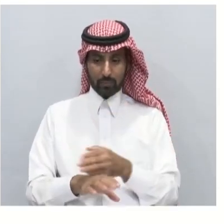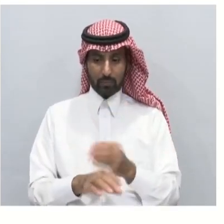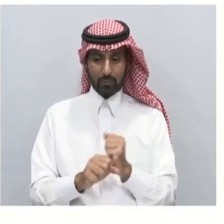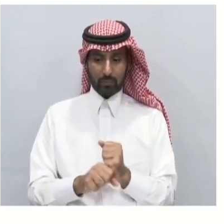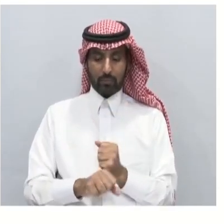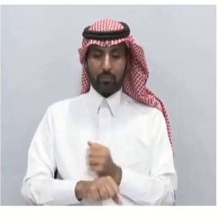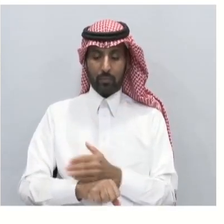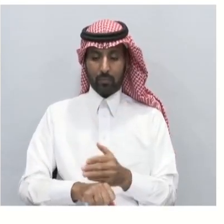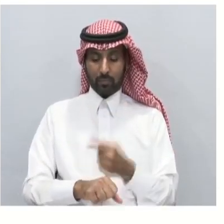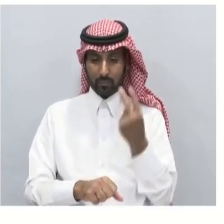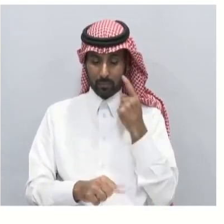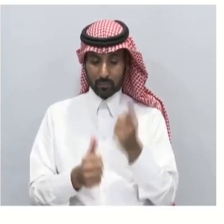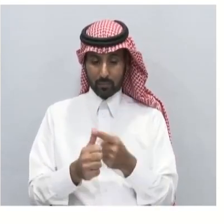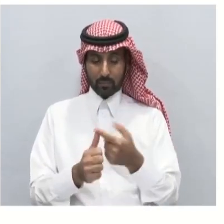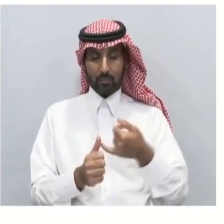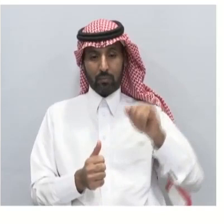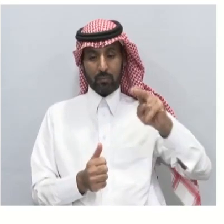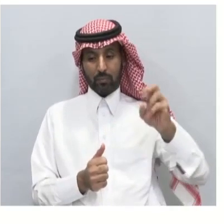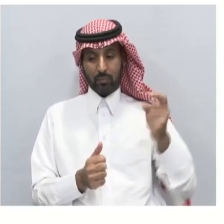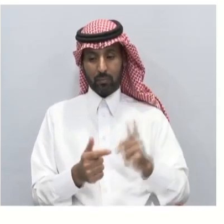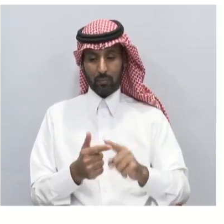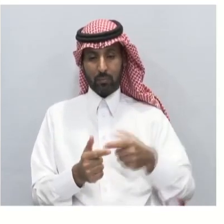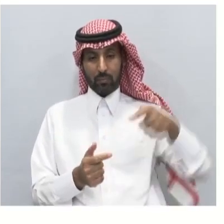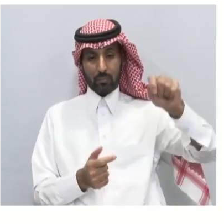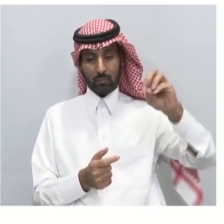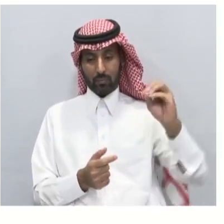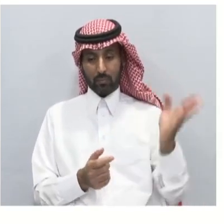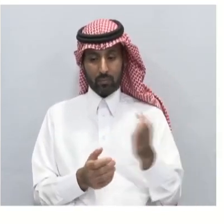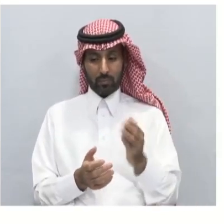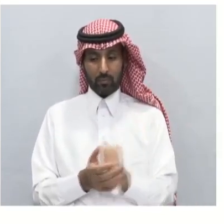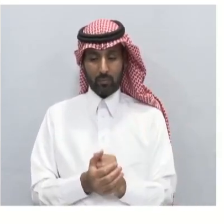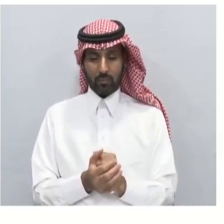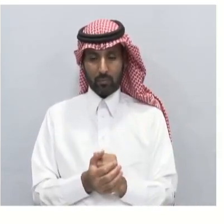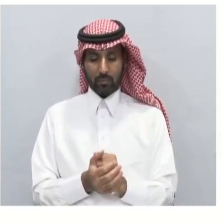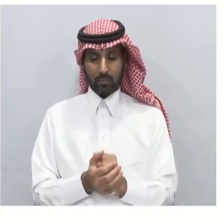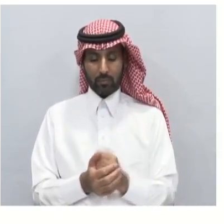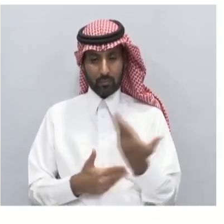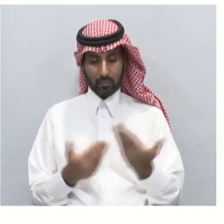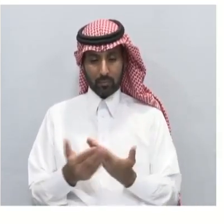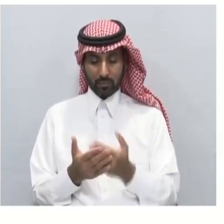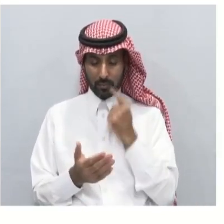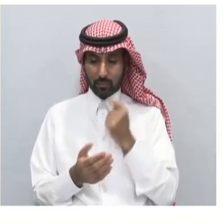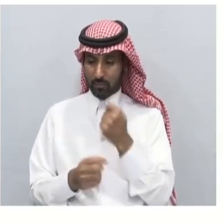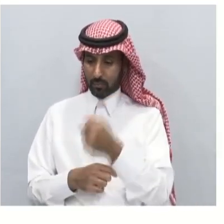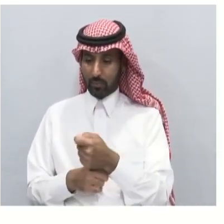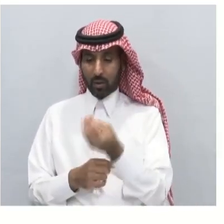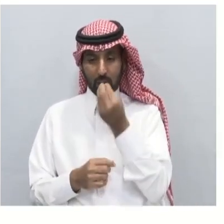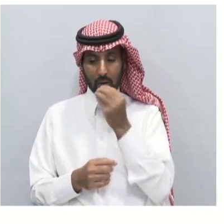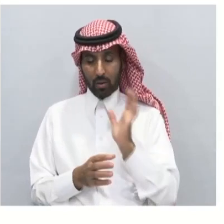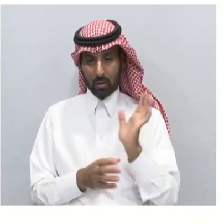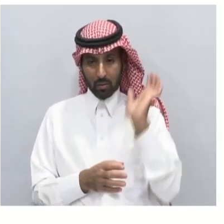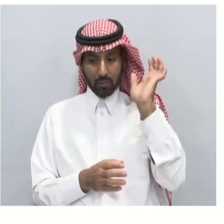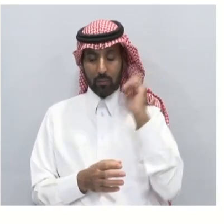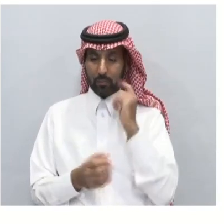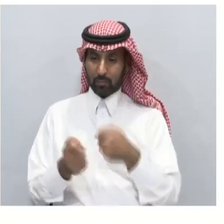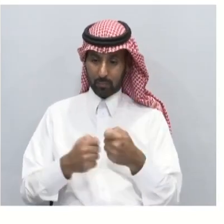the second one we use the infinitive. Okay? Let's see the second situation. Tipping.